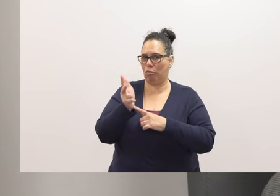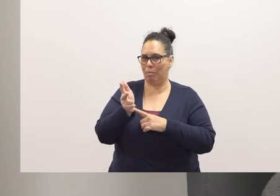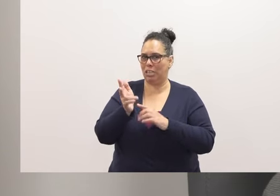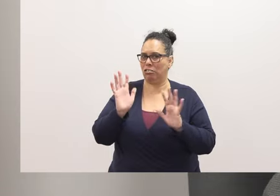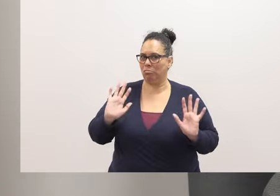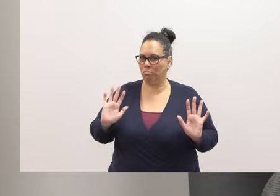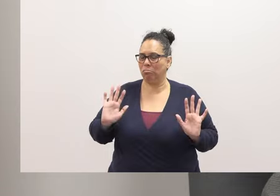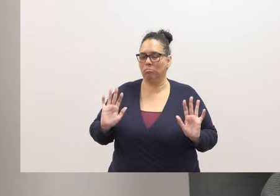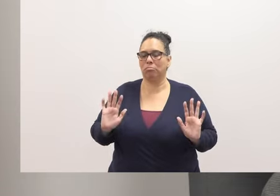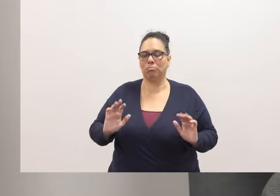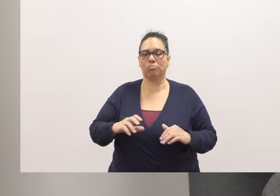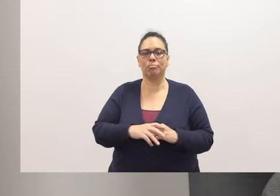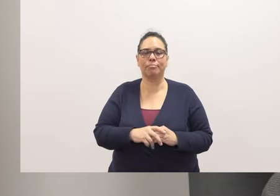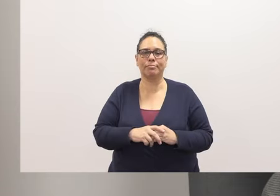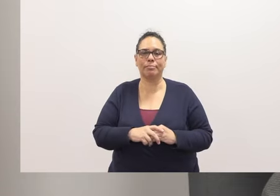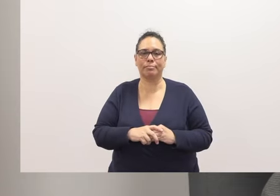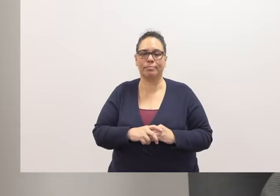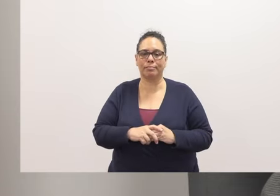Hillary.